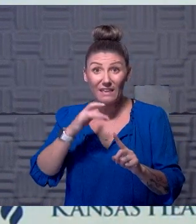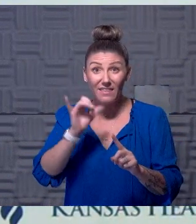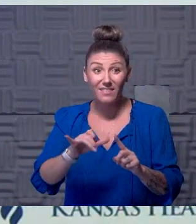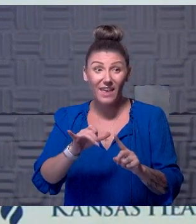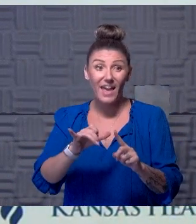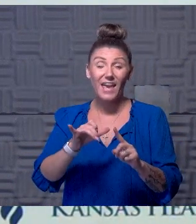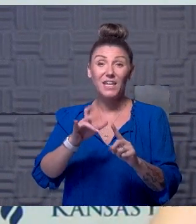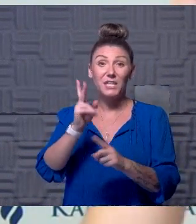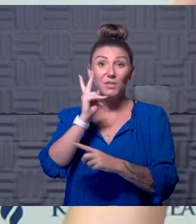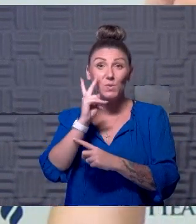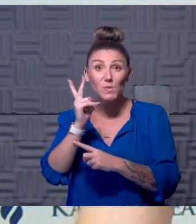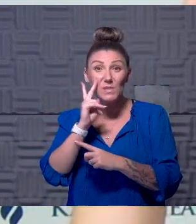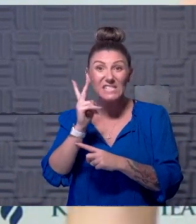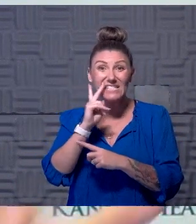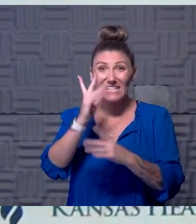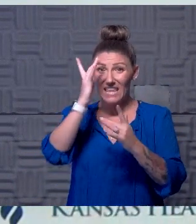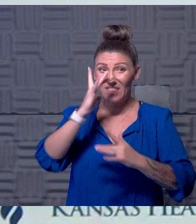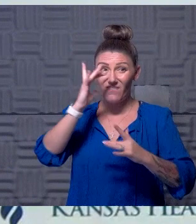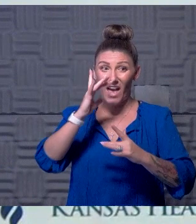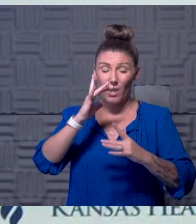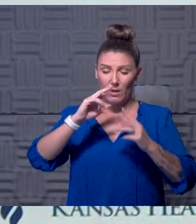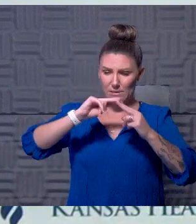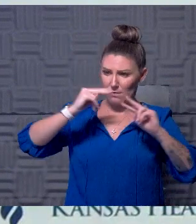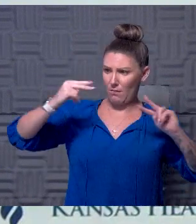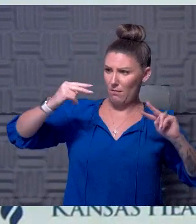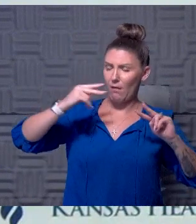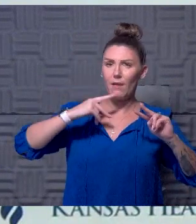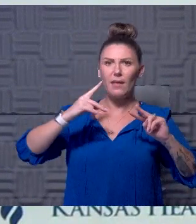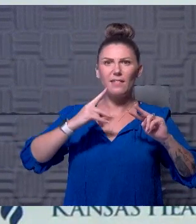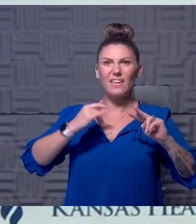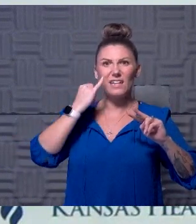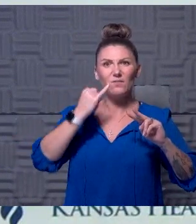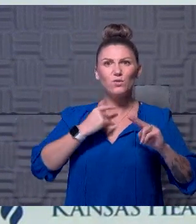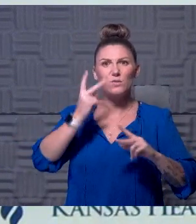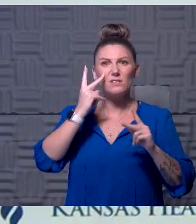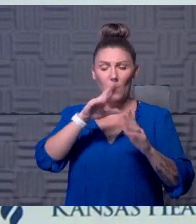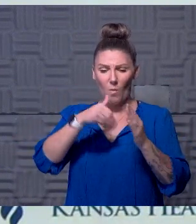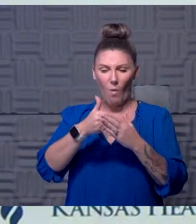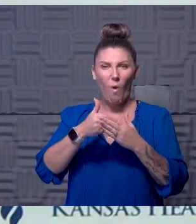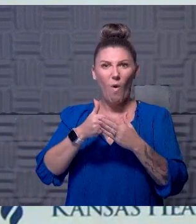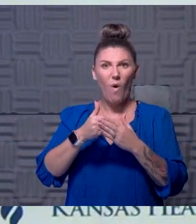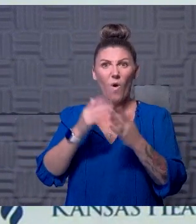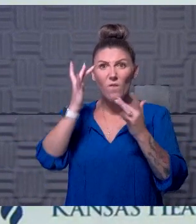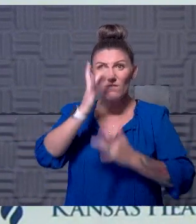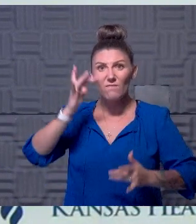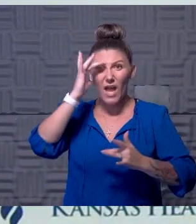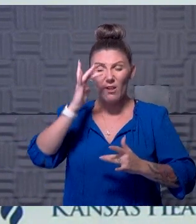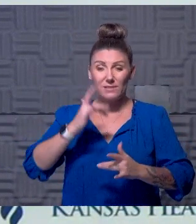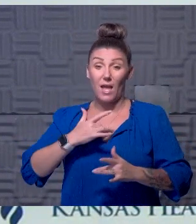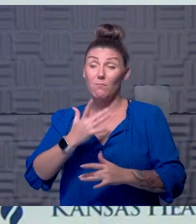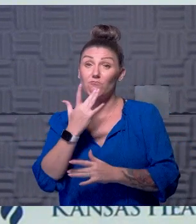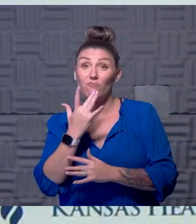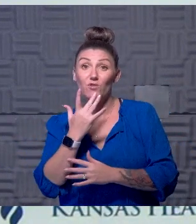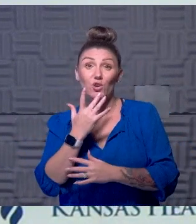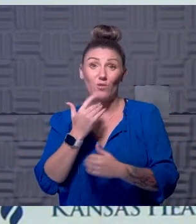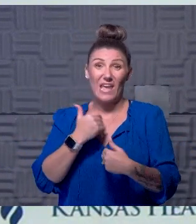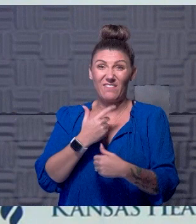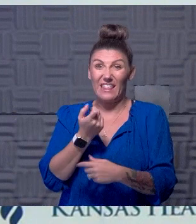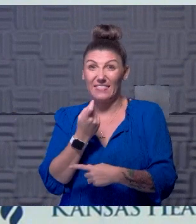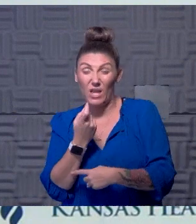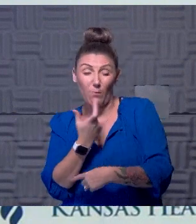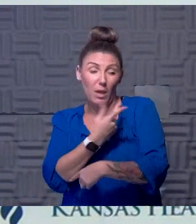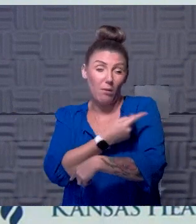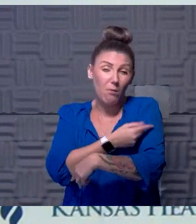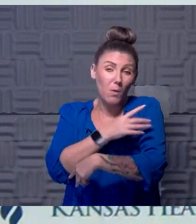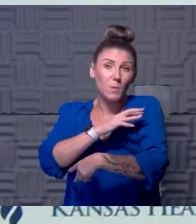this piece of a virus, how would you feel if you see the whole virus? So I prefer that you have that little soreness on your arm and a little muscle